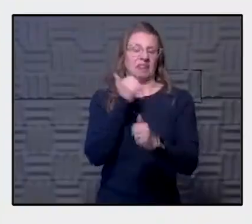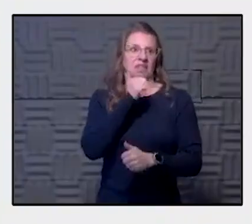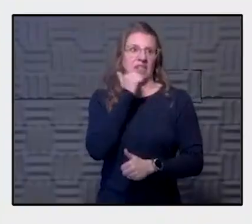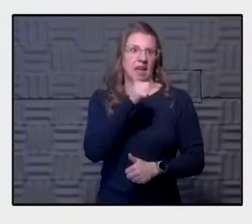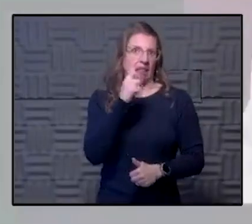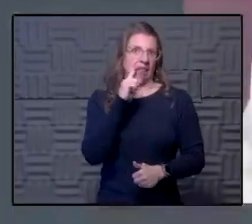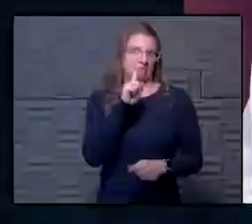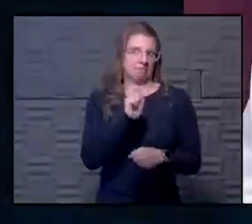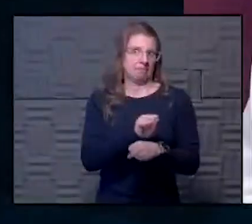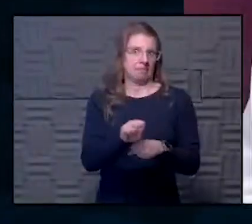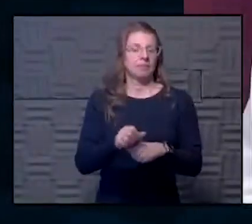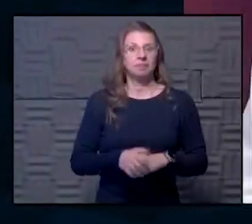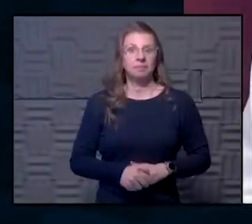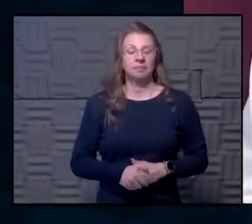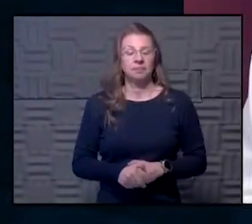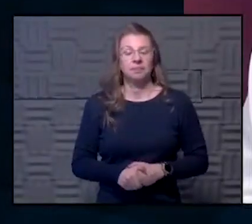actually,